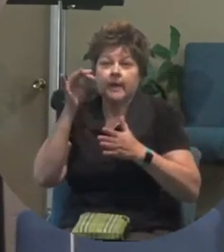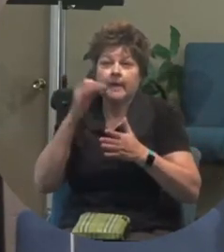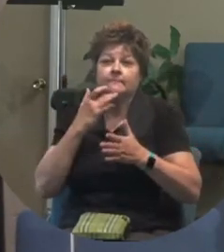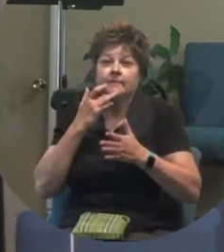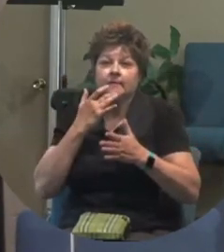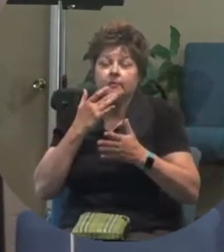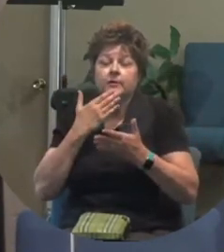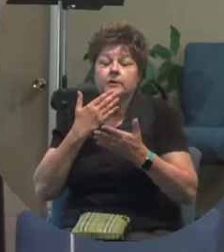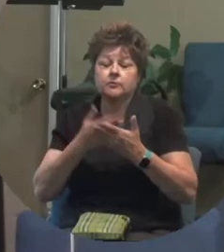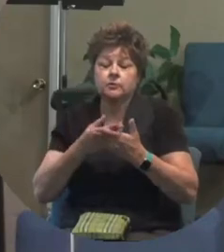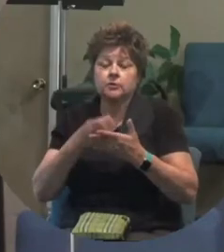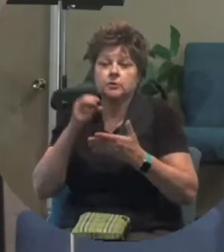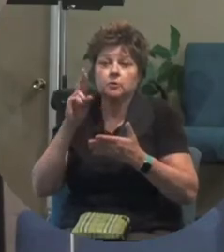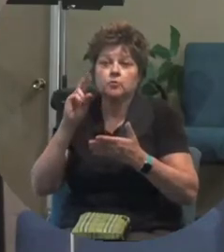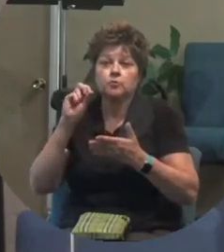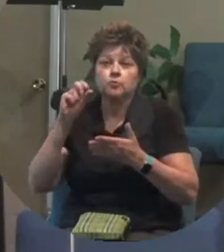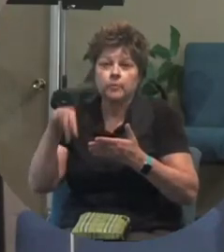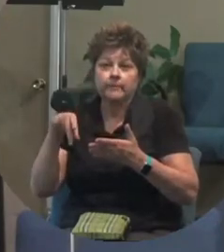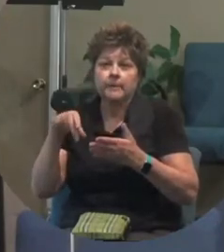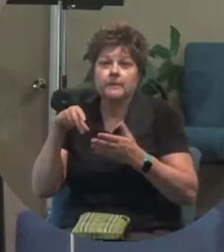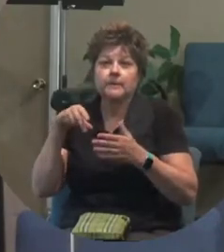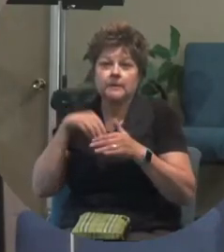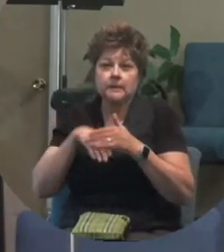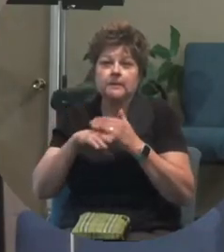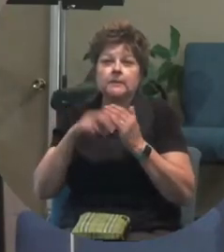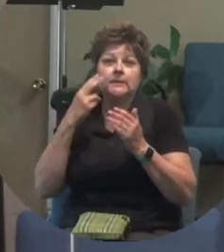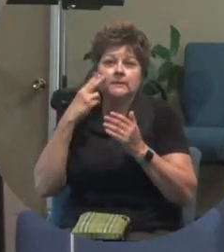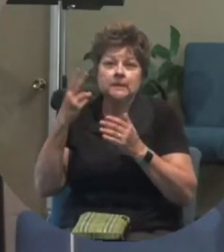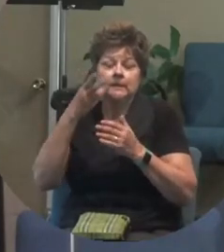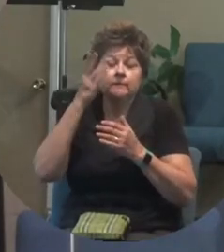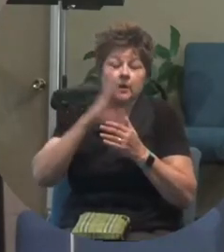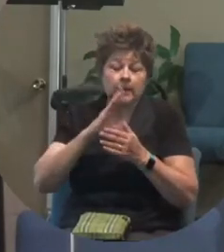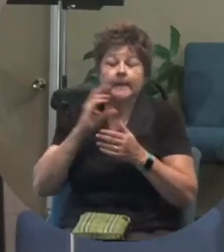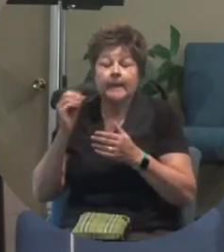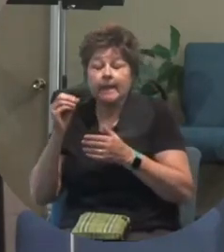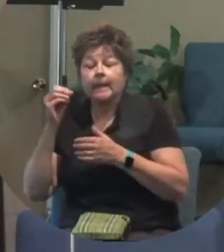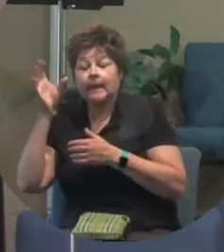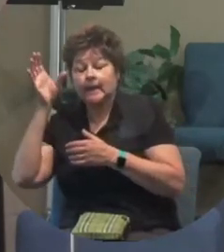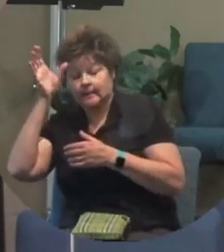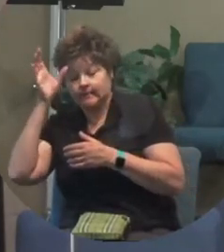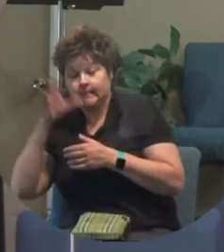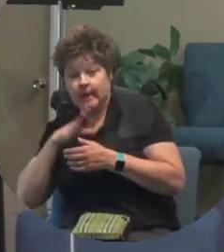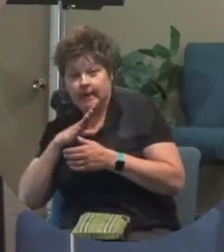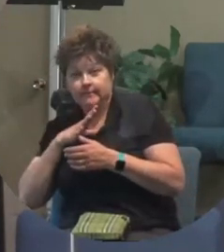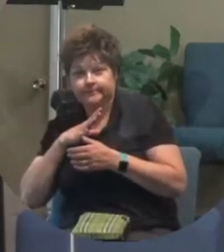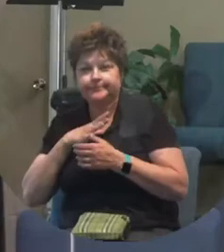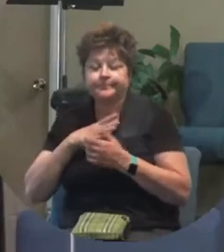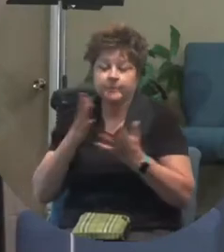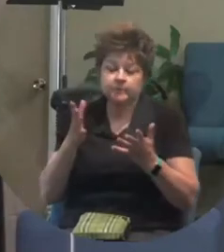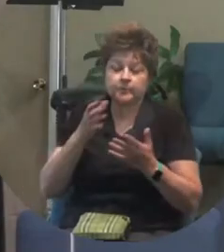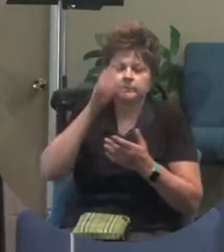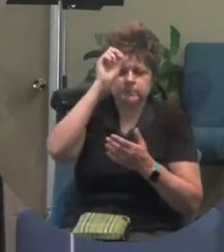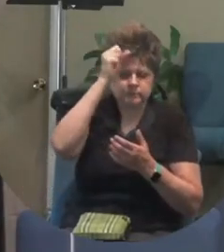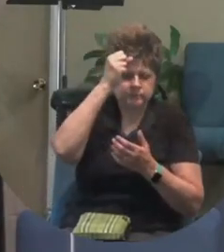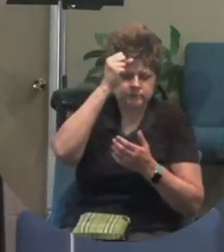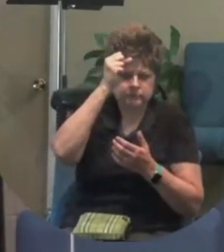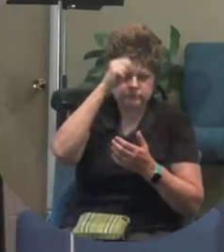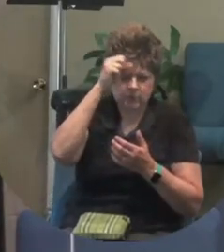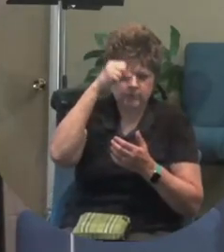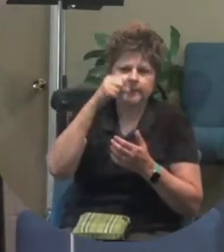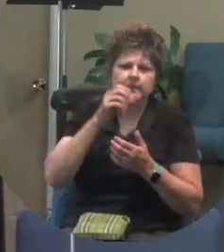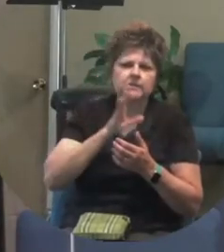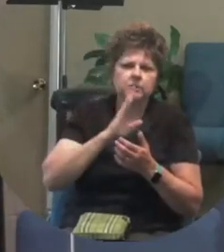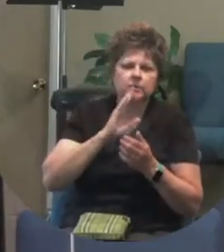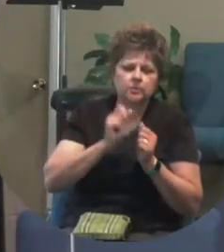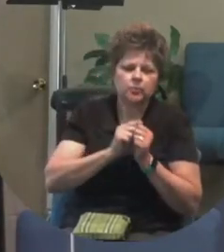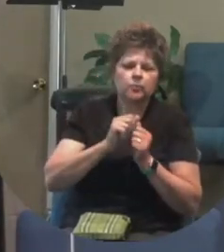and a good reputation in the sight of God and man. So Solomon is, again, just let me set the scene. He's talking with